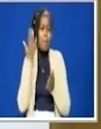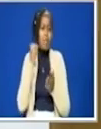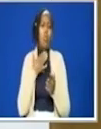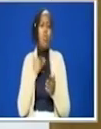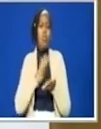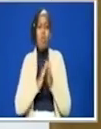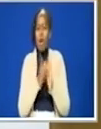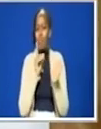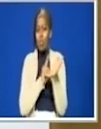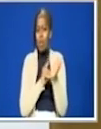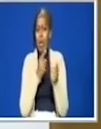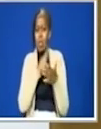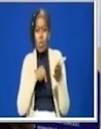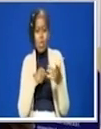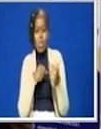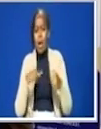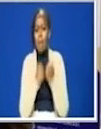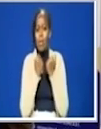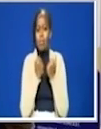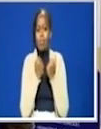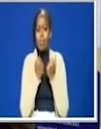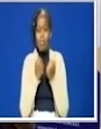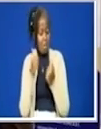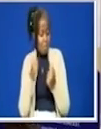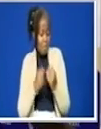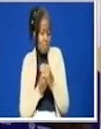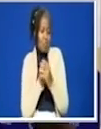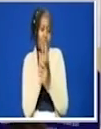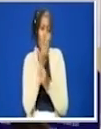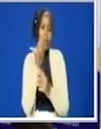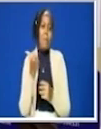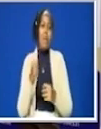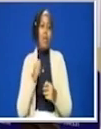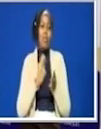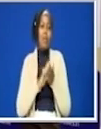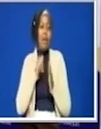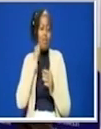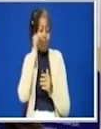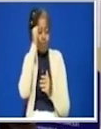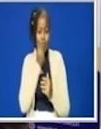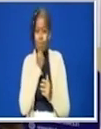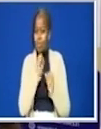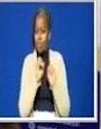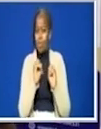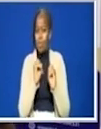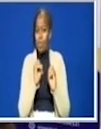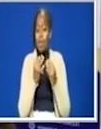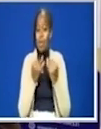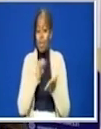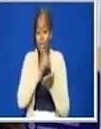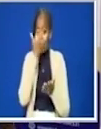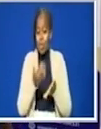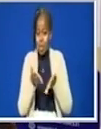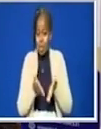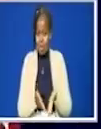happened? I'm still growing up. But anywho, this job happened. That's why me and you are here, taking